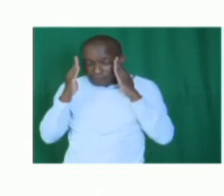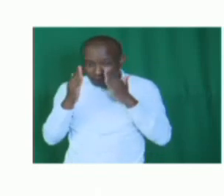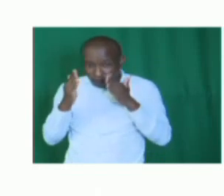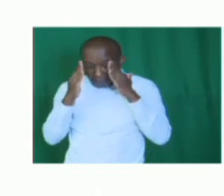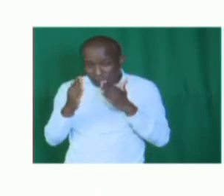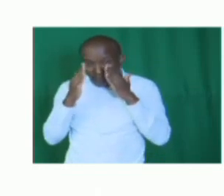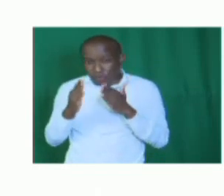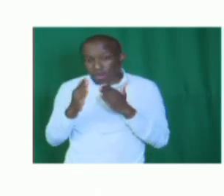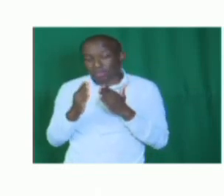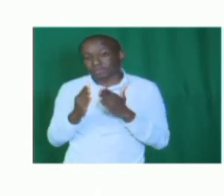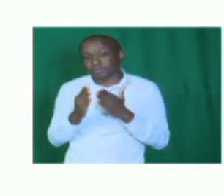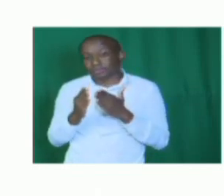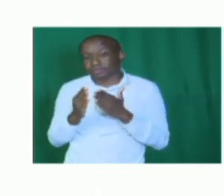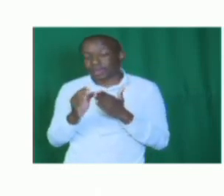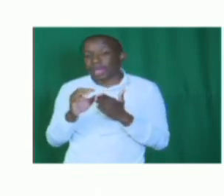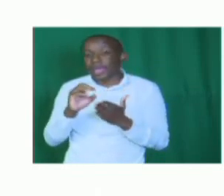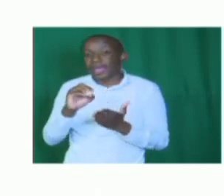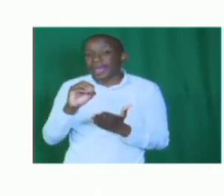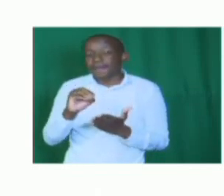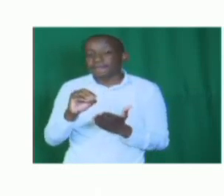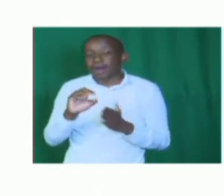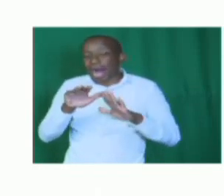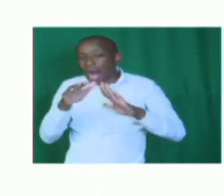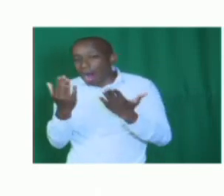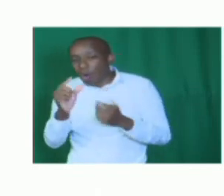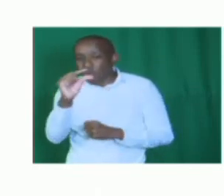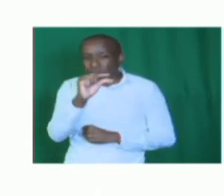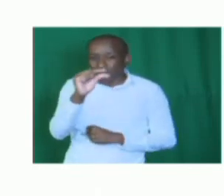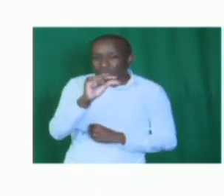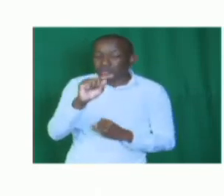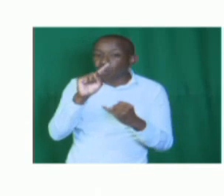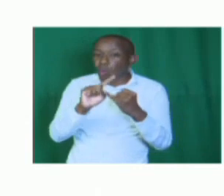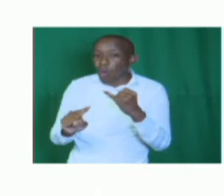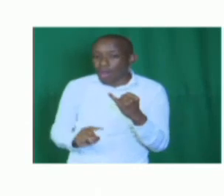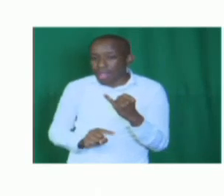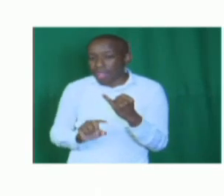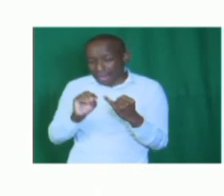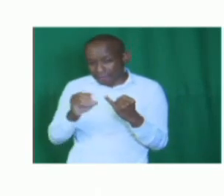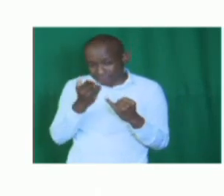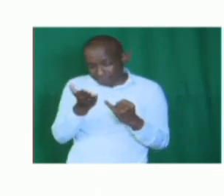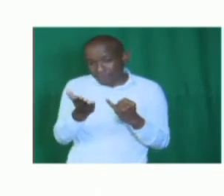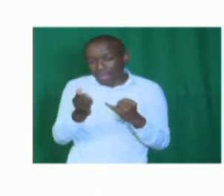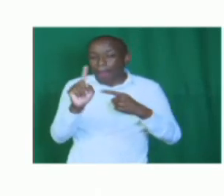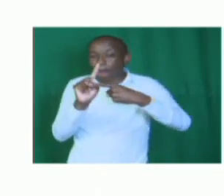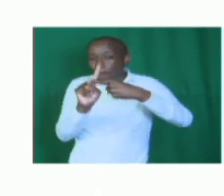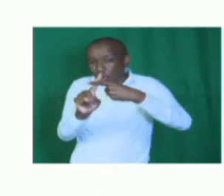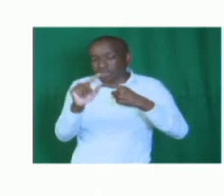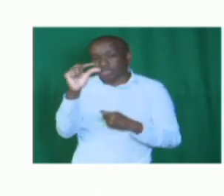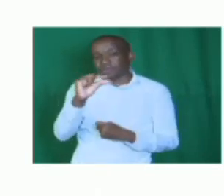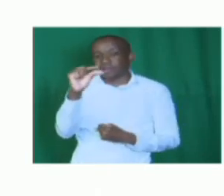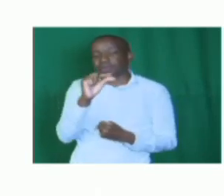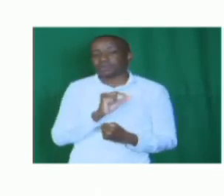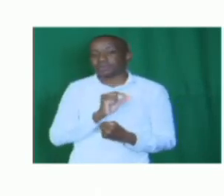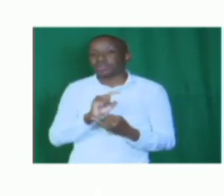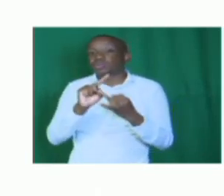at kinds of gradients. One is this one, positive. The next